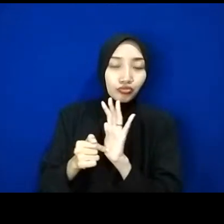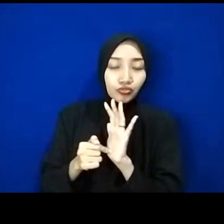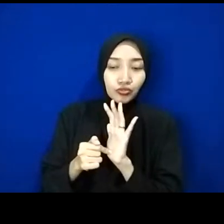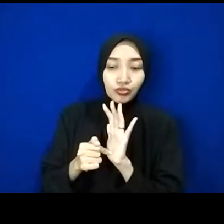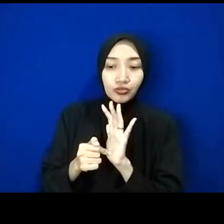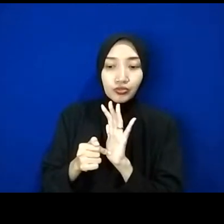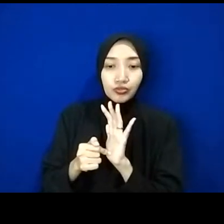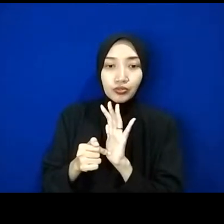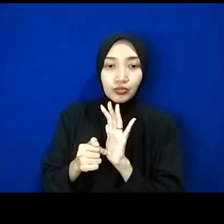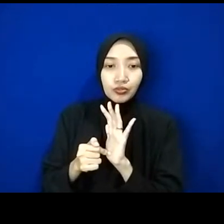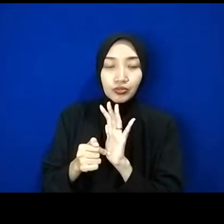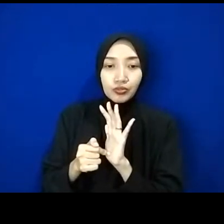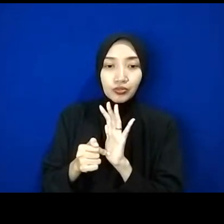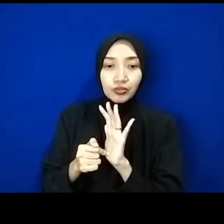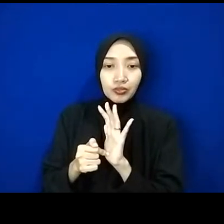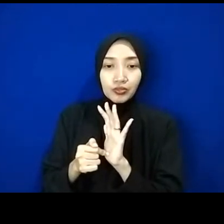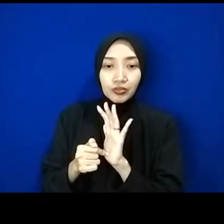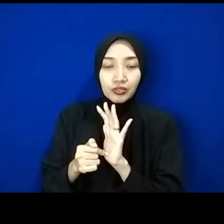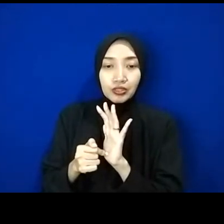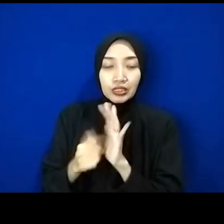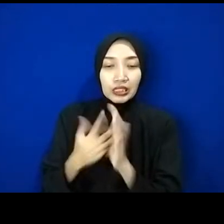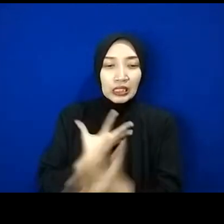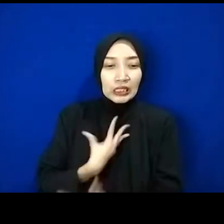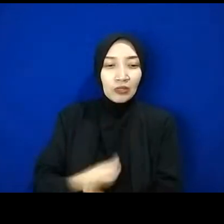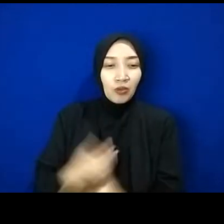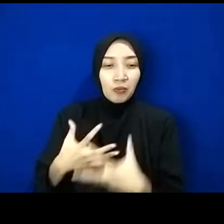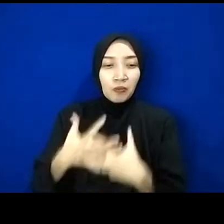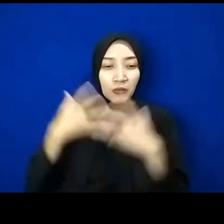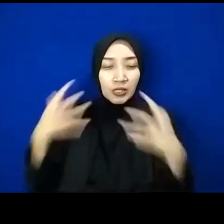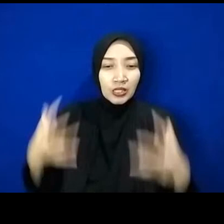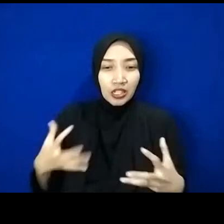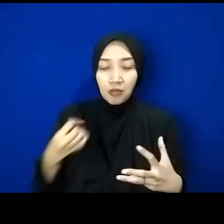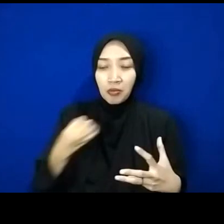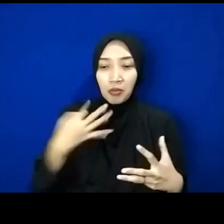not in line with the human right. But well,